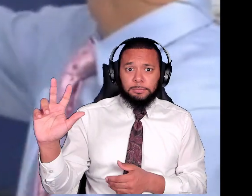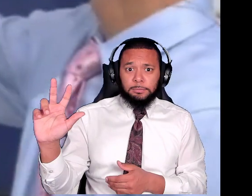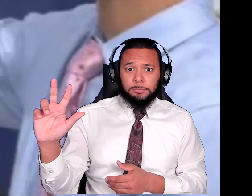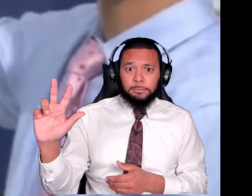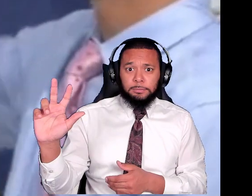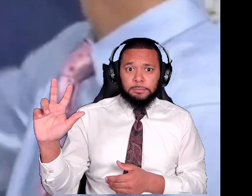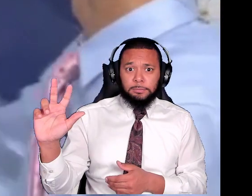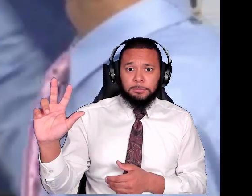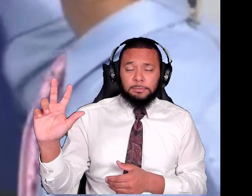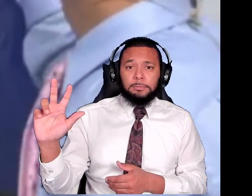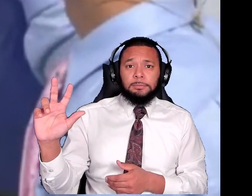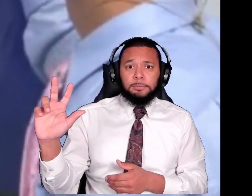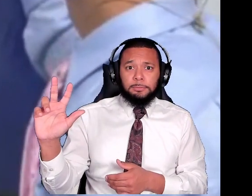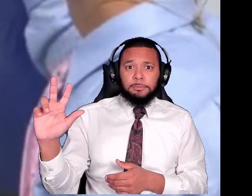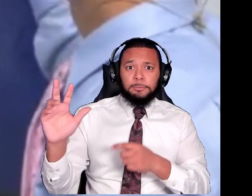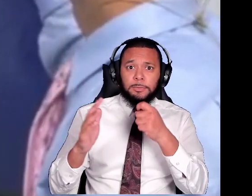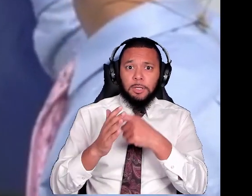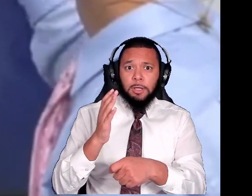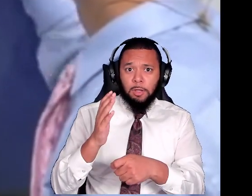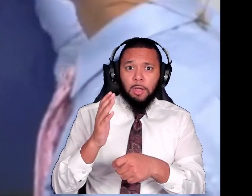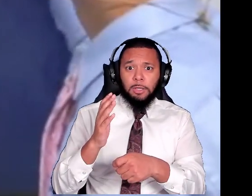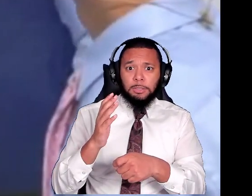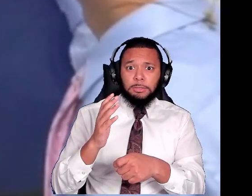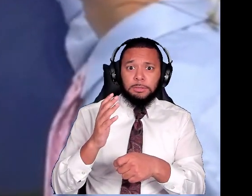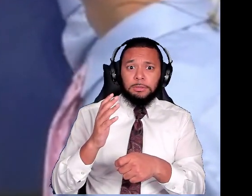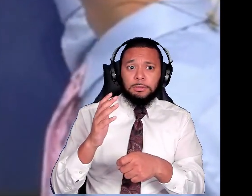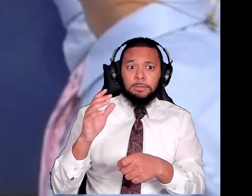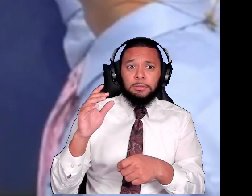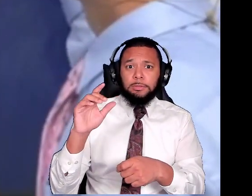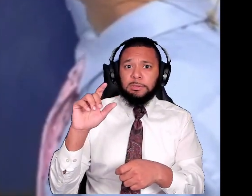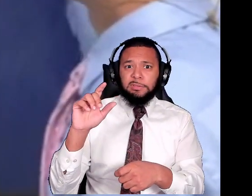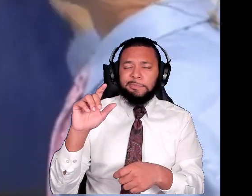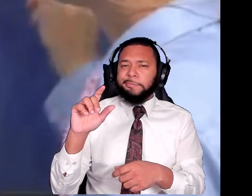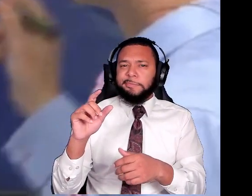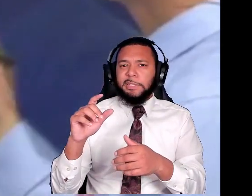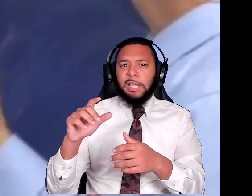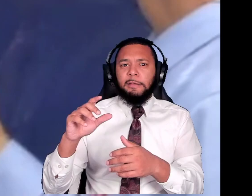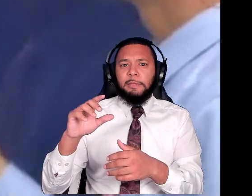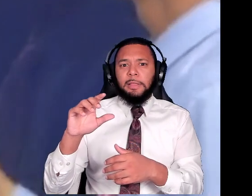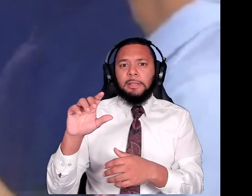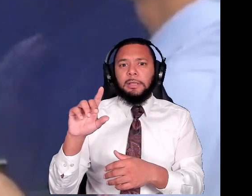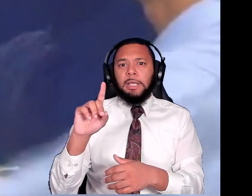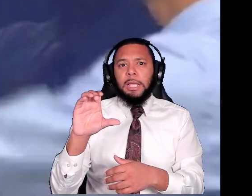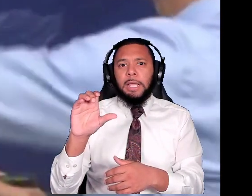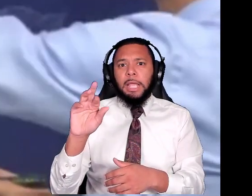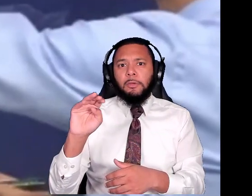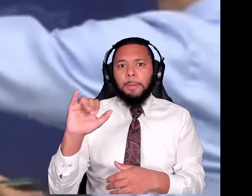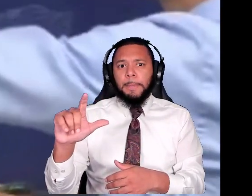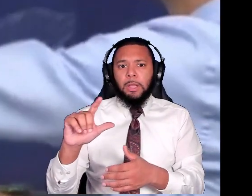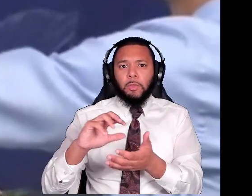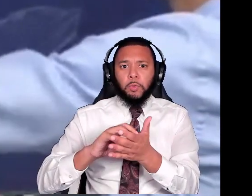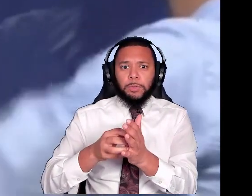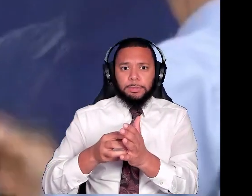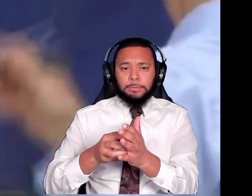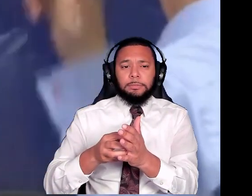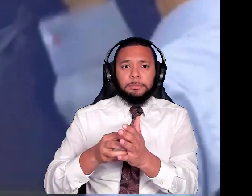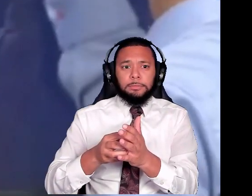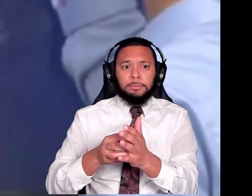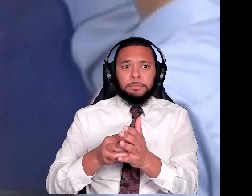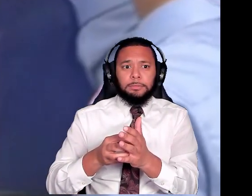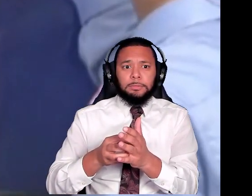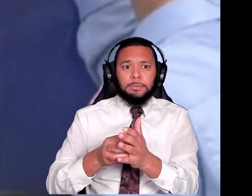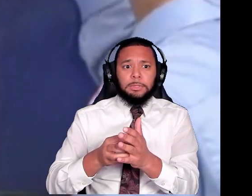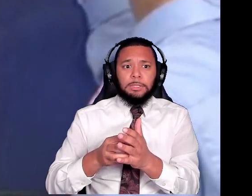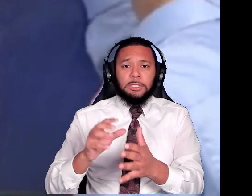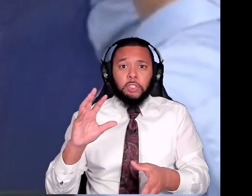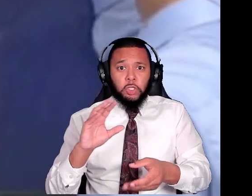is the cost of Caramel Delights. That's 3x. And she also earns money by selling Thin Mints for